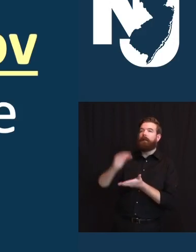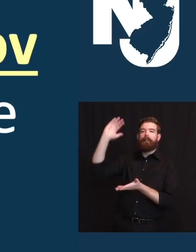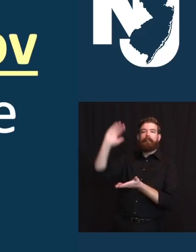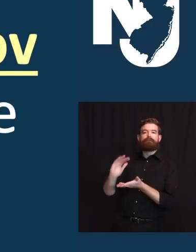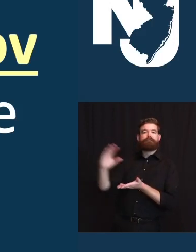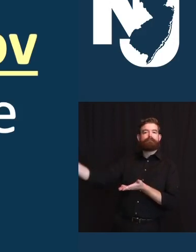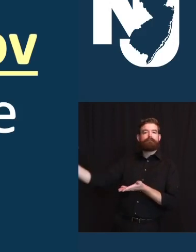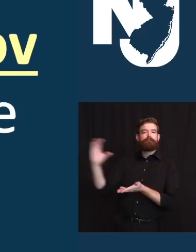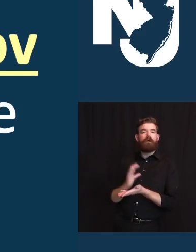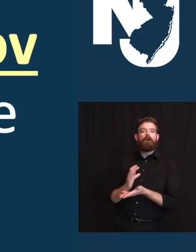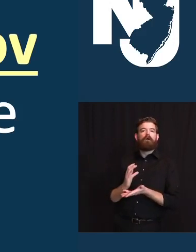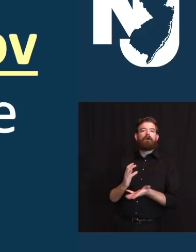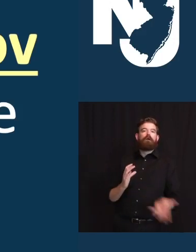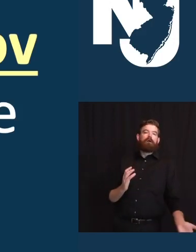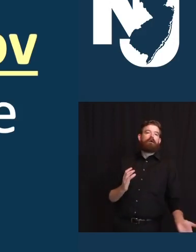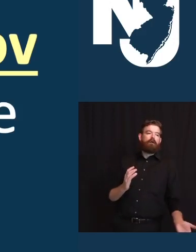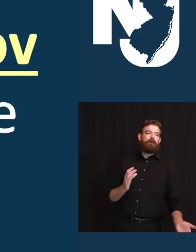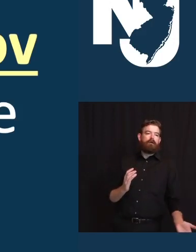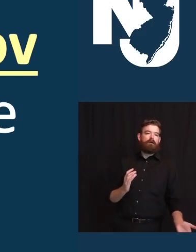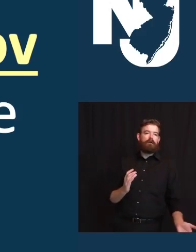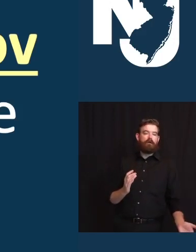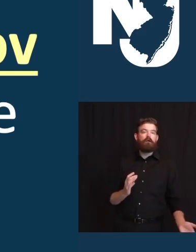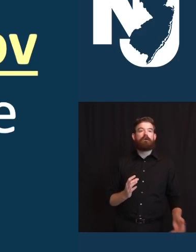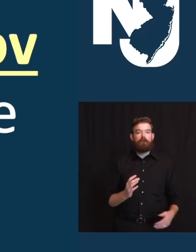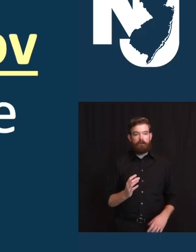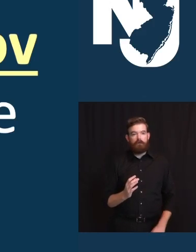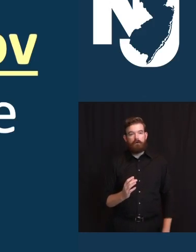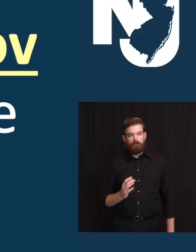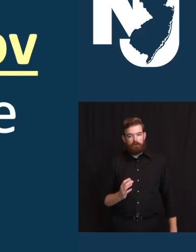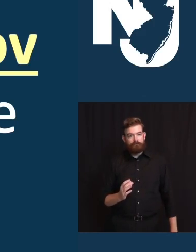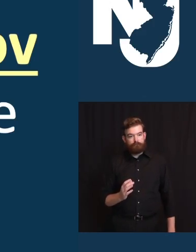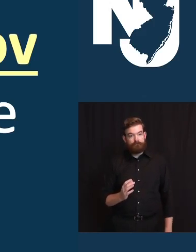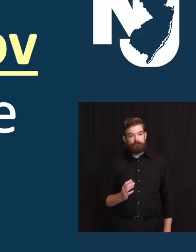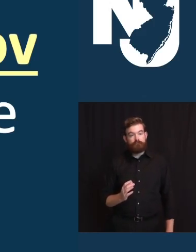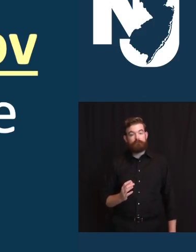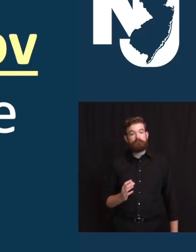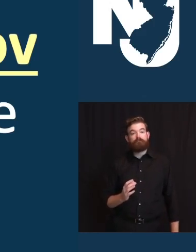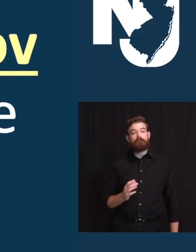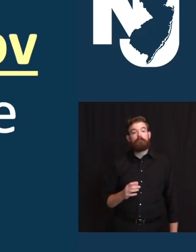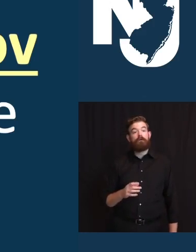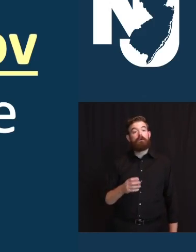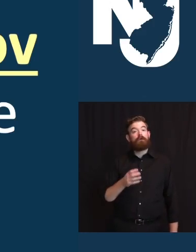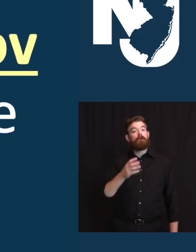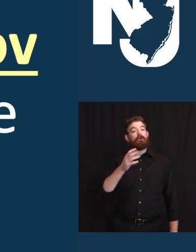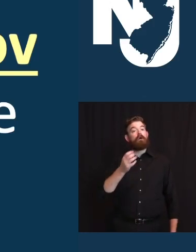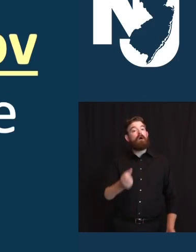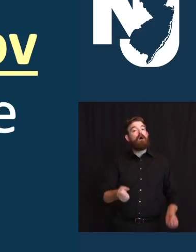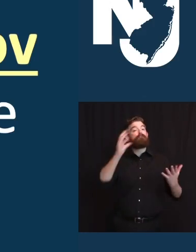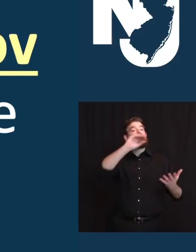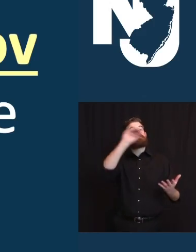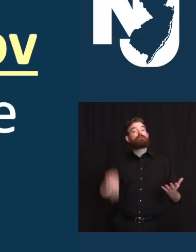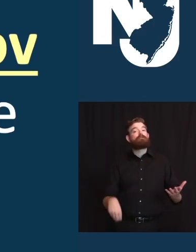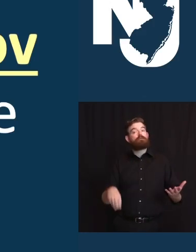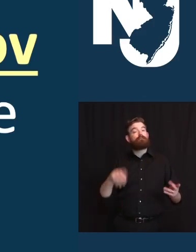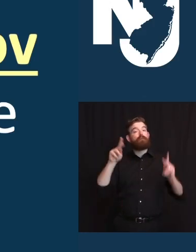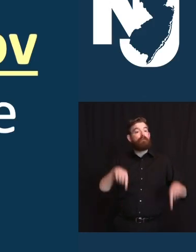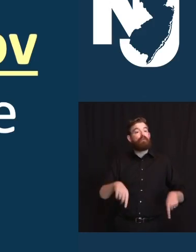currently at 67.3%, and I believe the final number in 2010 was